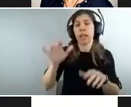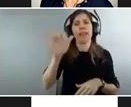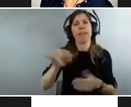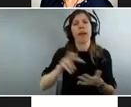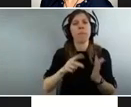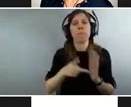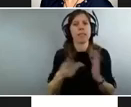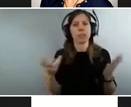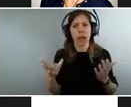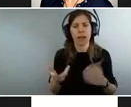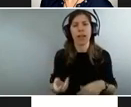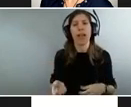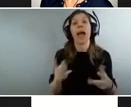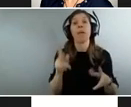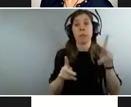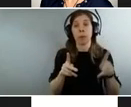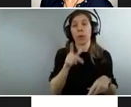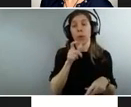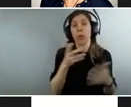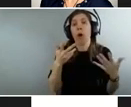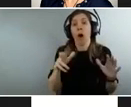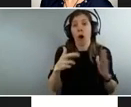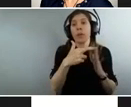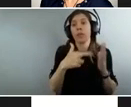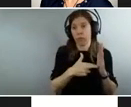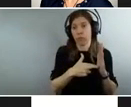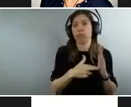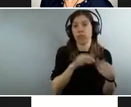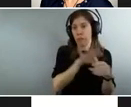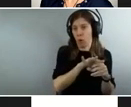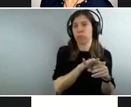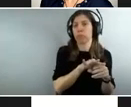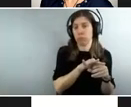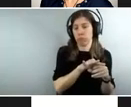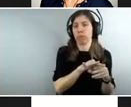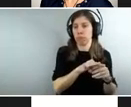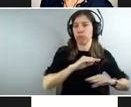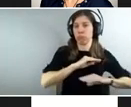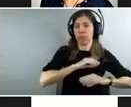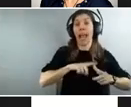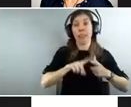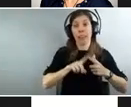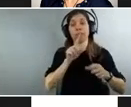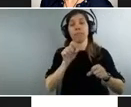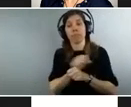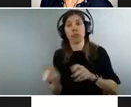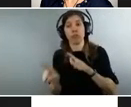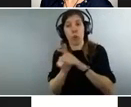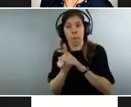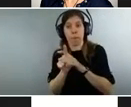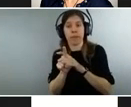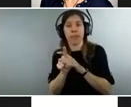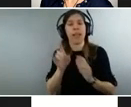actually the number of people who were already registered to vote and then actually voted. That's not